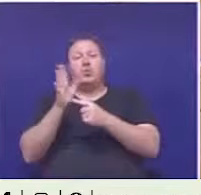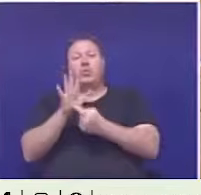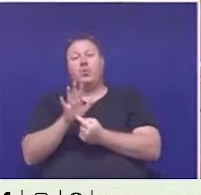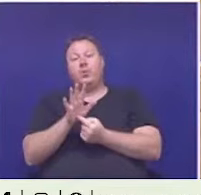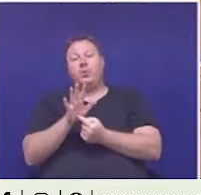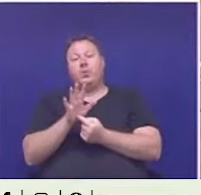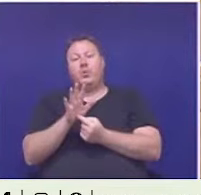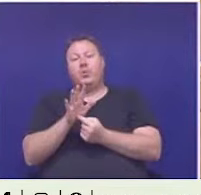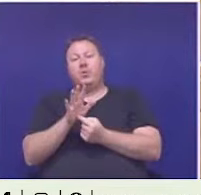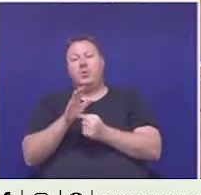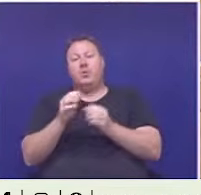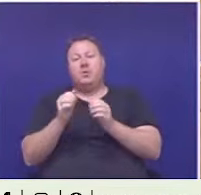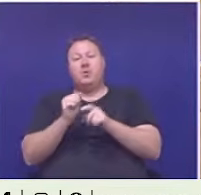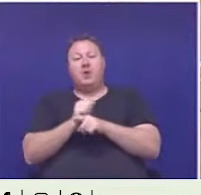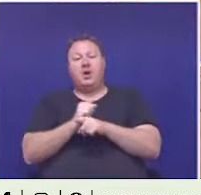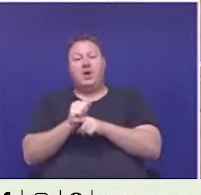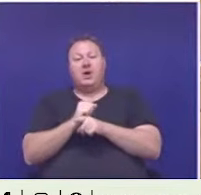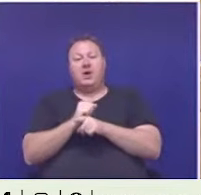into practical